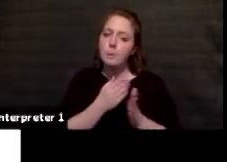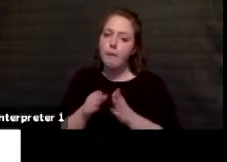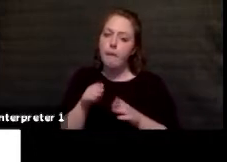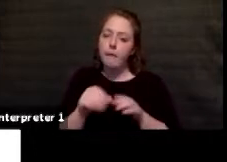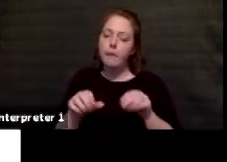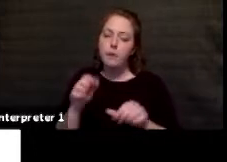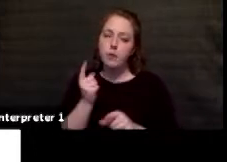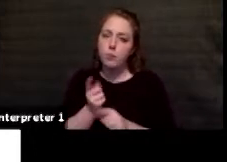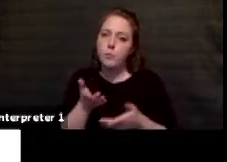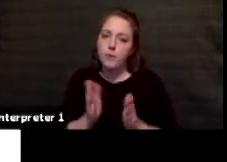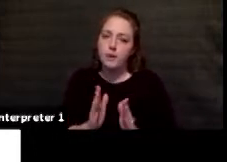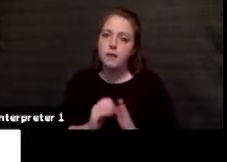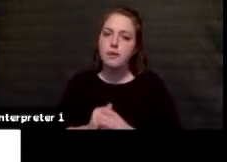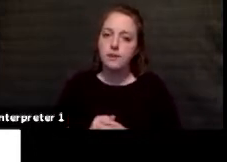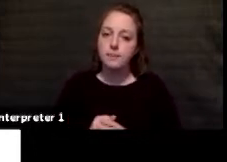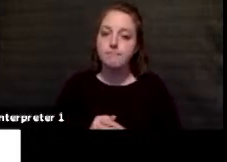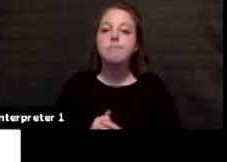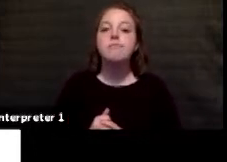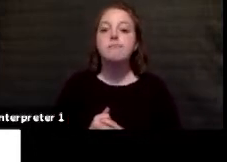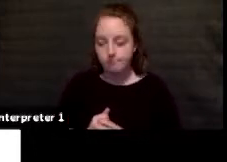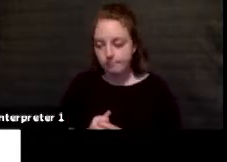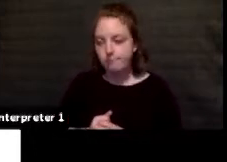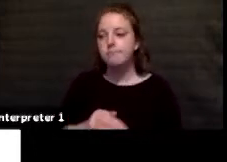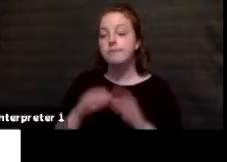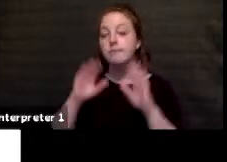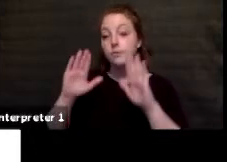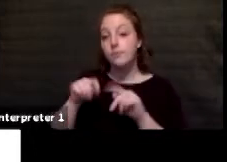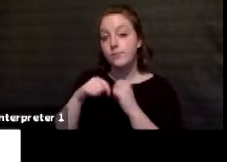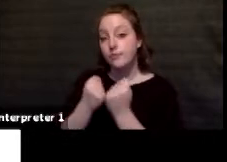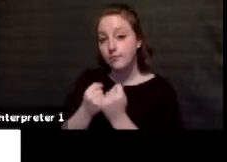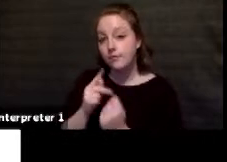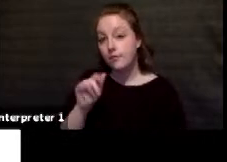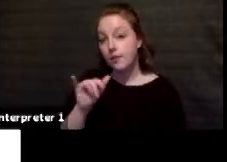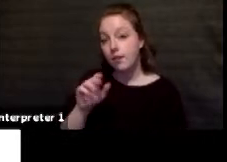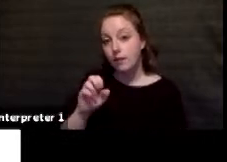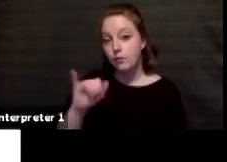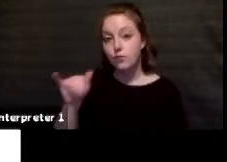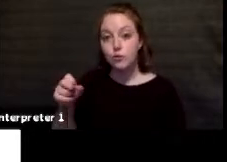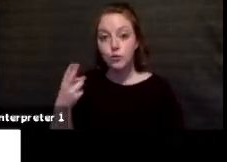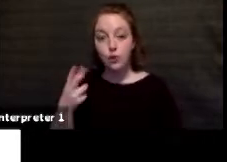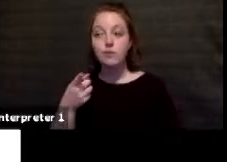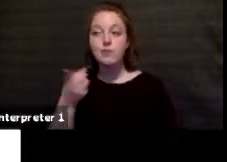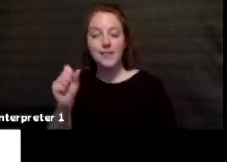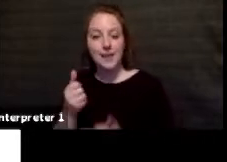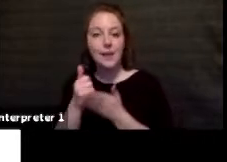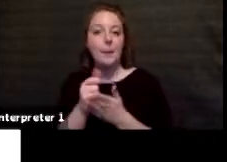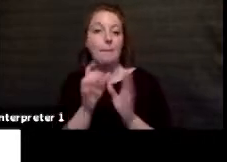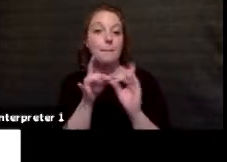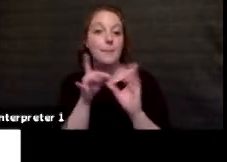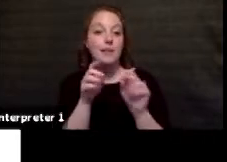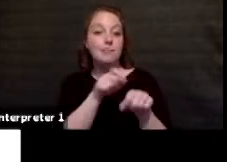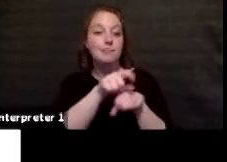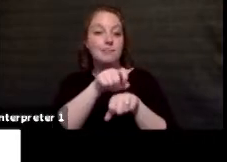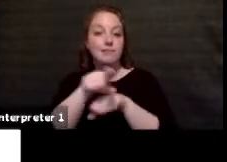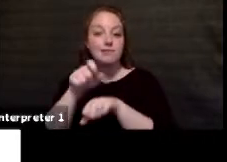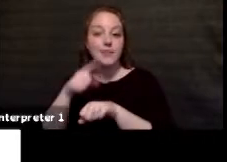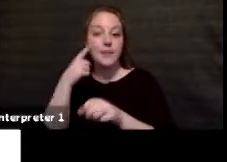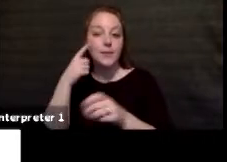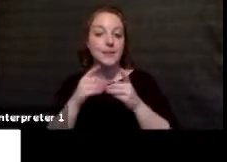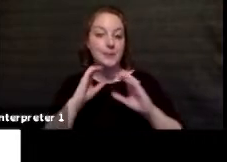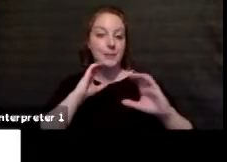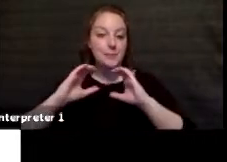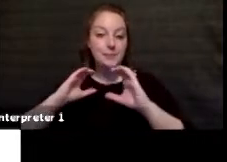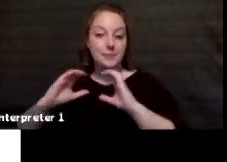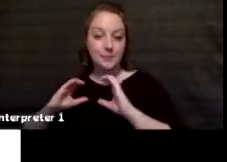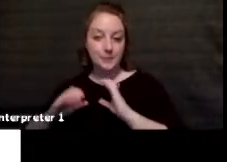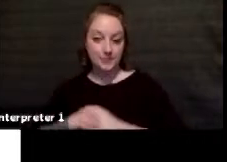And of course, uh, your great team like Kyle and Josh can help work on that messaging and support district communication that can make it out to the